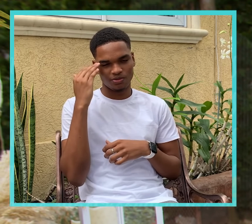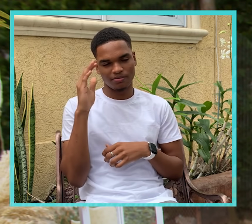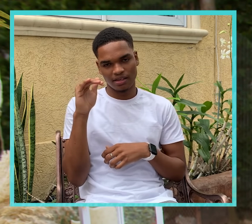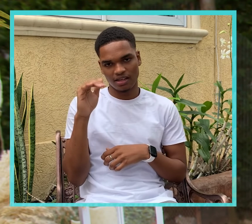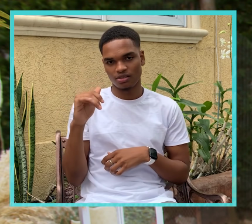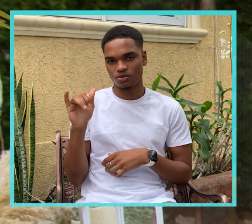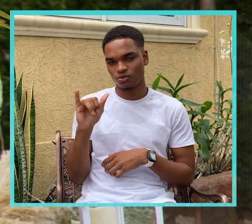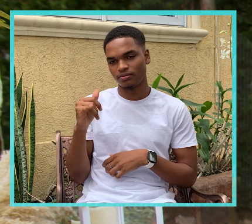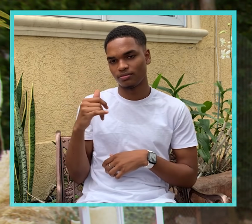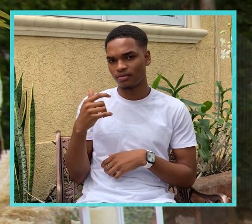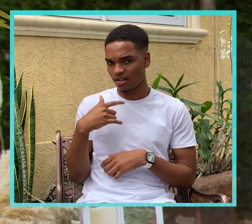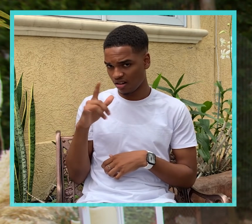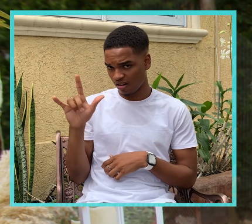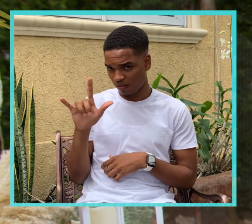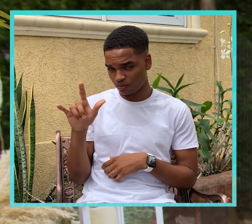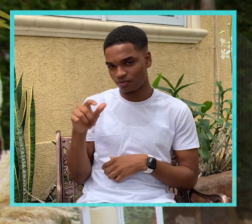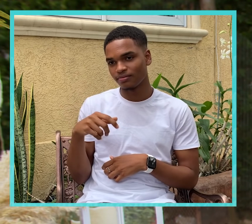love you.